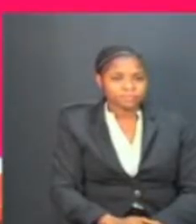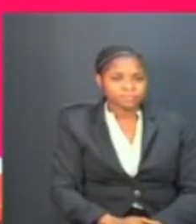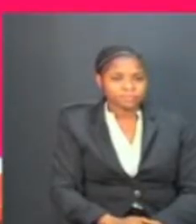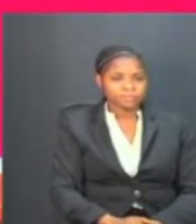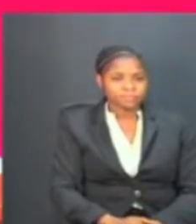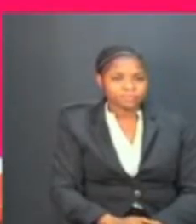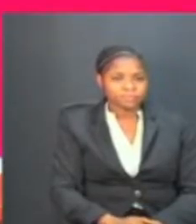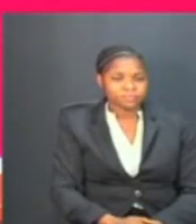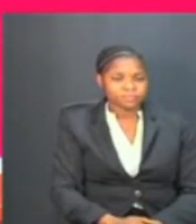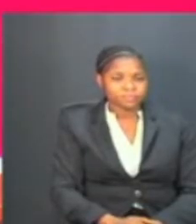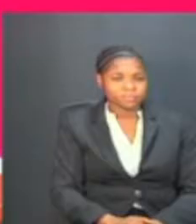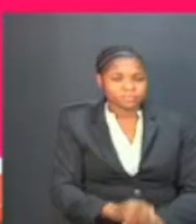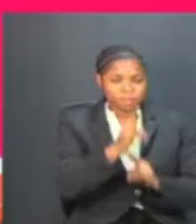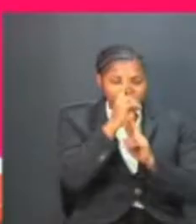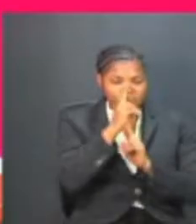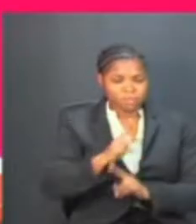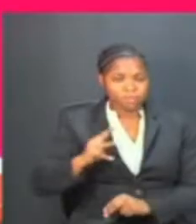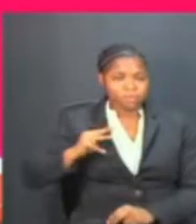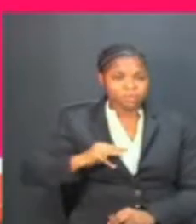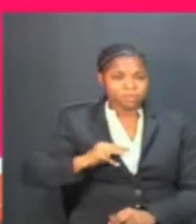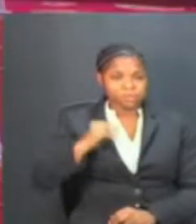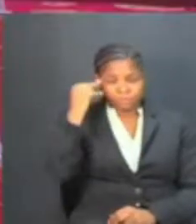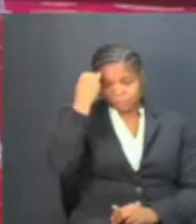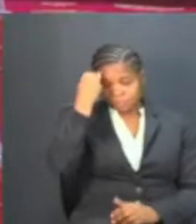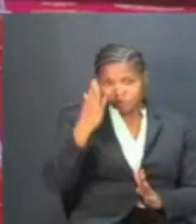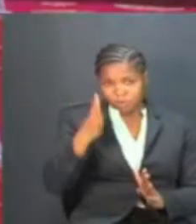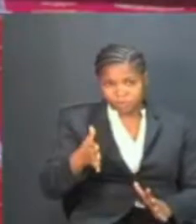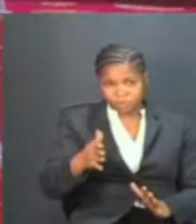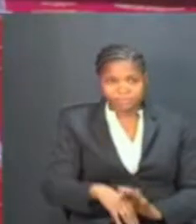Yes, Honorable Minister.